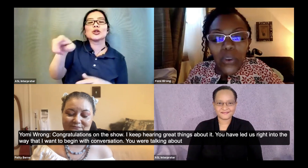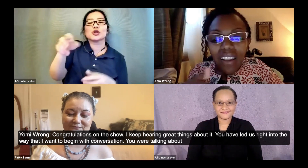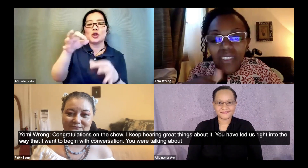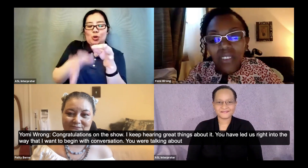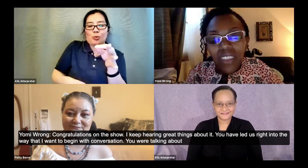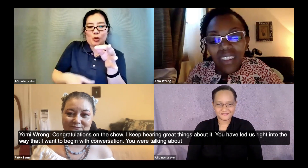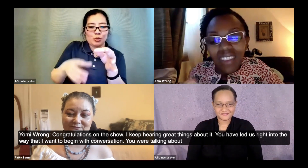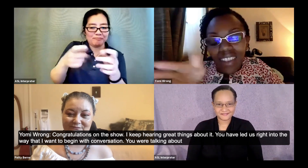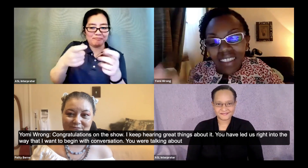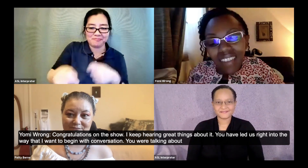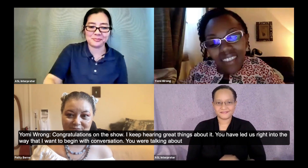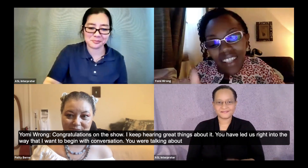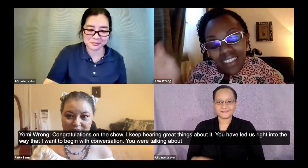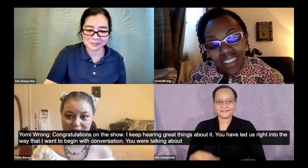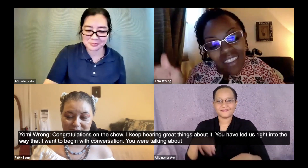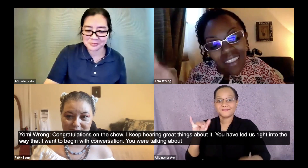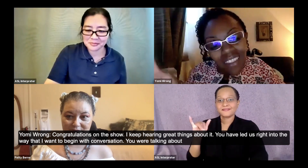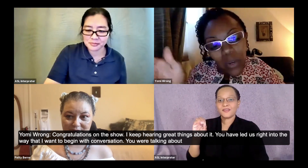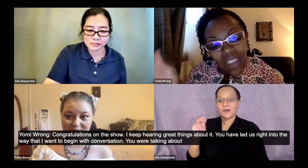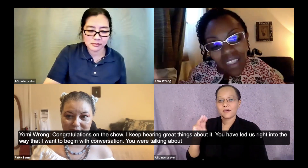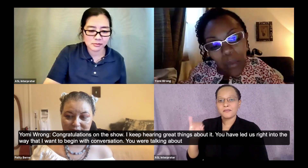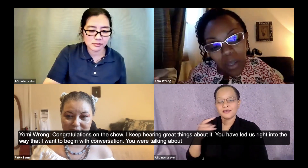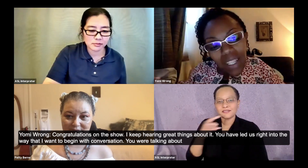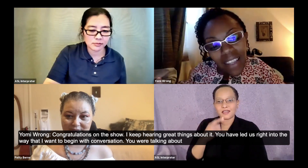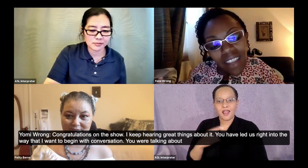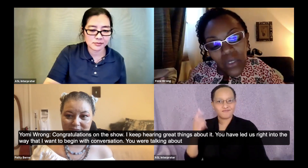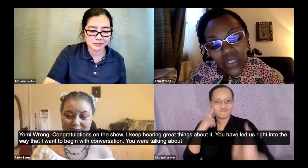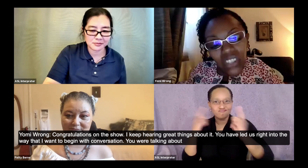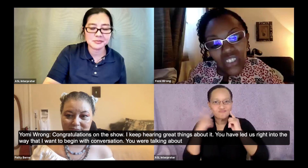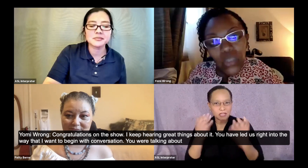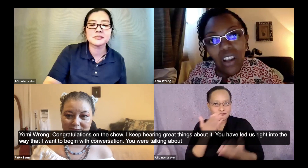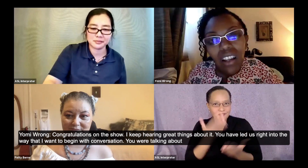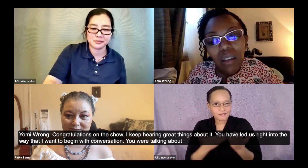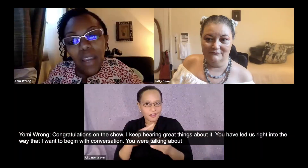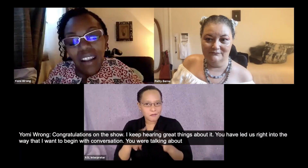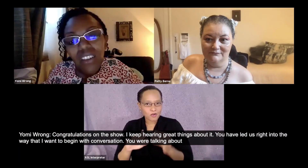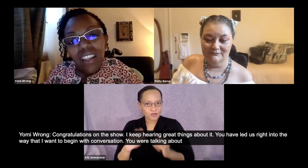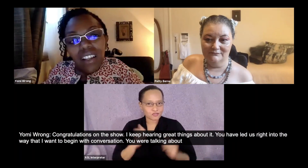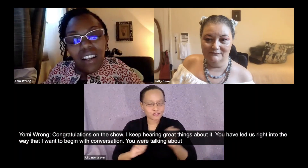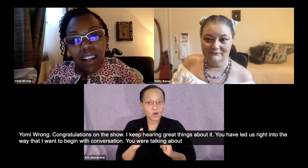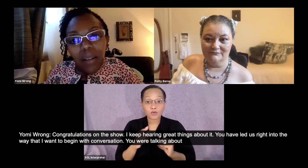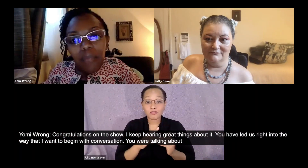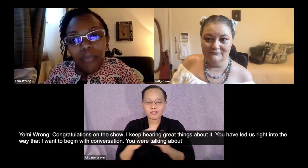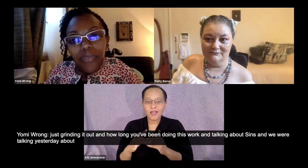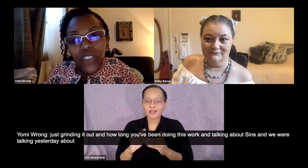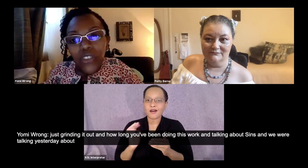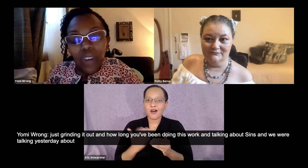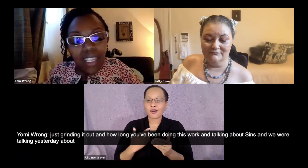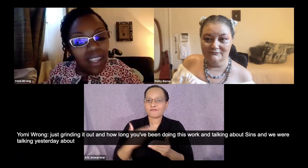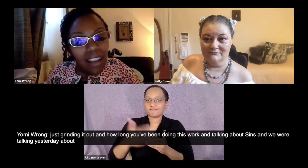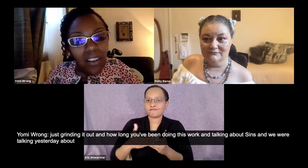You have led us right into the way that I want to begin this conversation. You were talking about